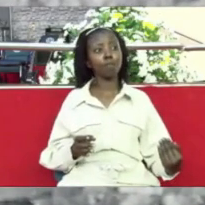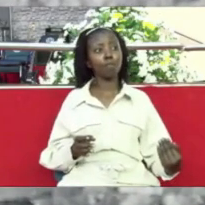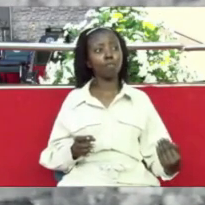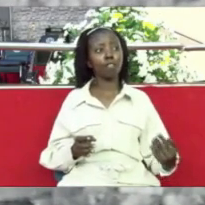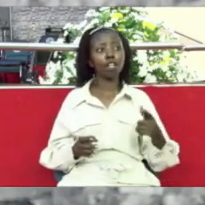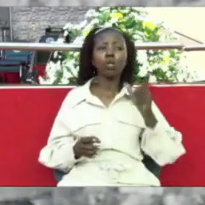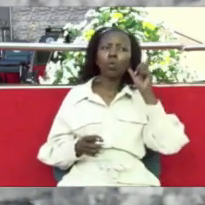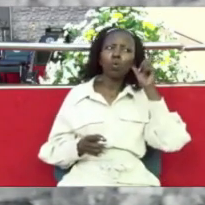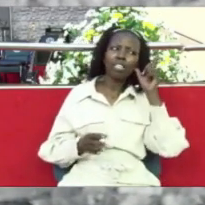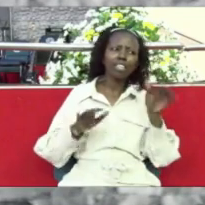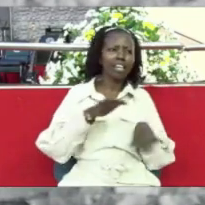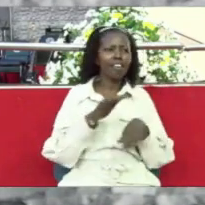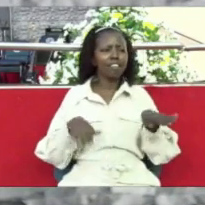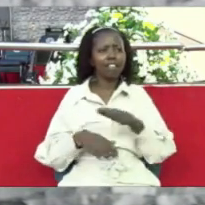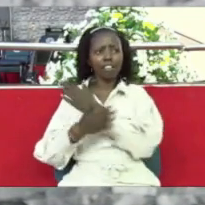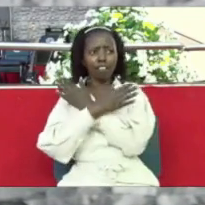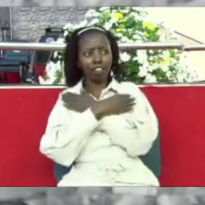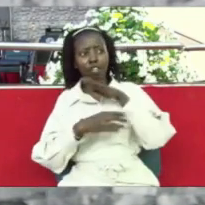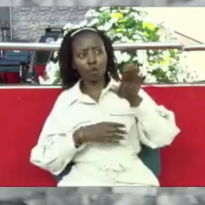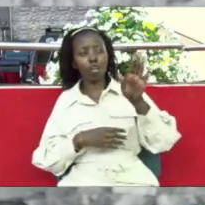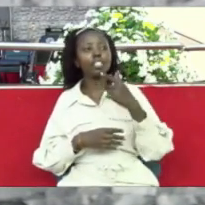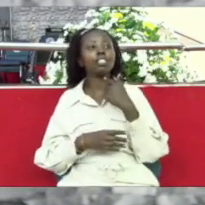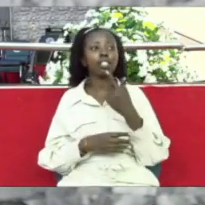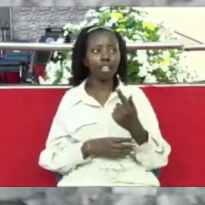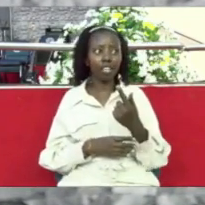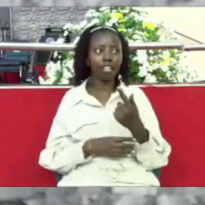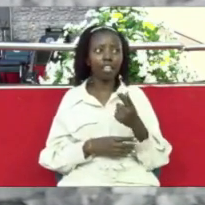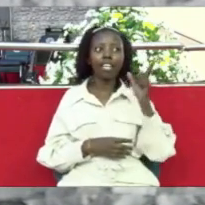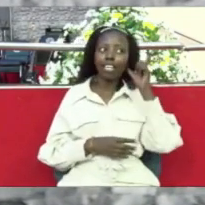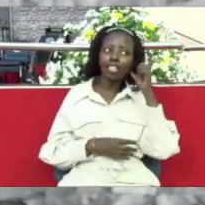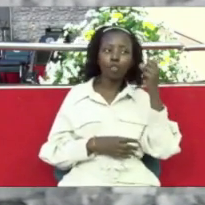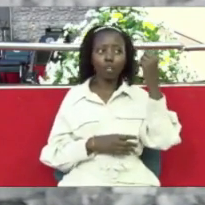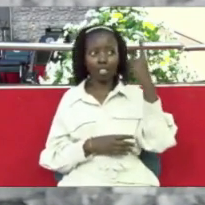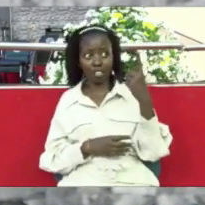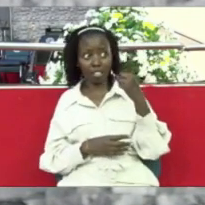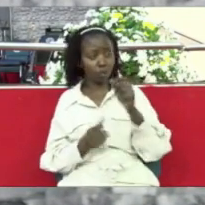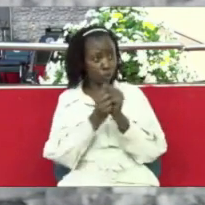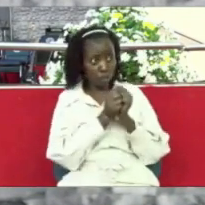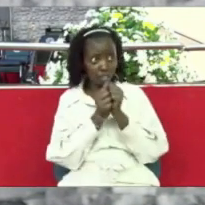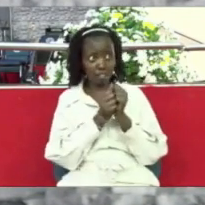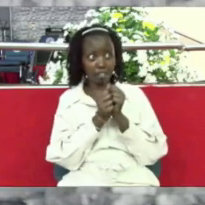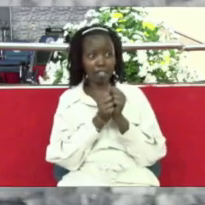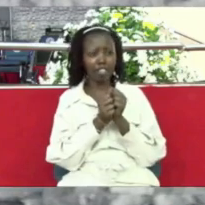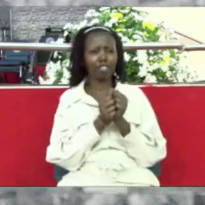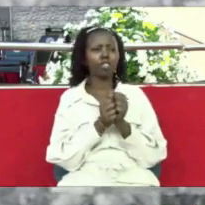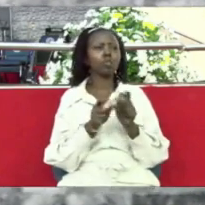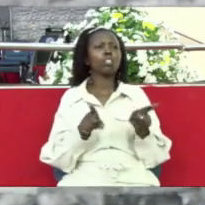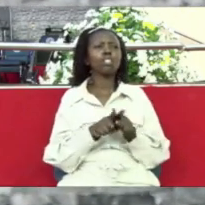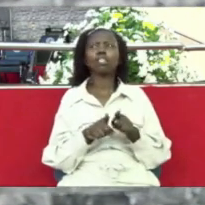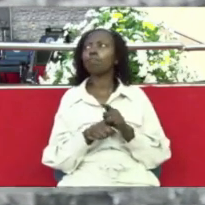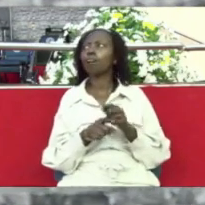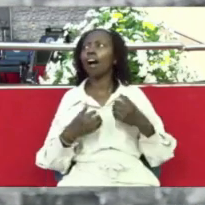listening to everything that's being said. Utasikiliza kila kitu ambacho kinasemwa. Are you with me? Je, unami? There are a lot of things that are being